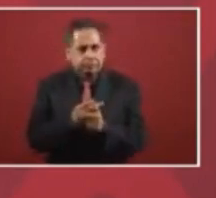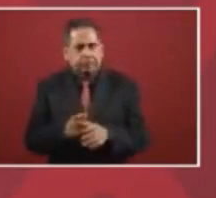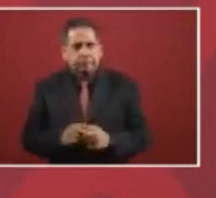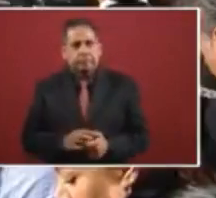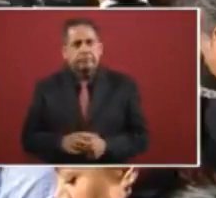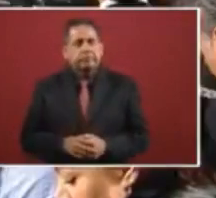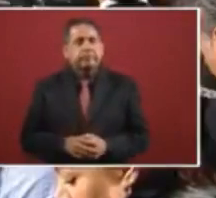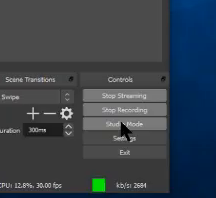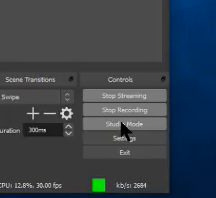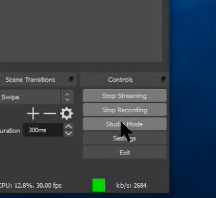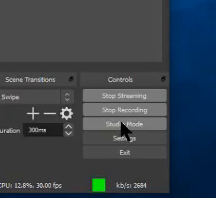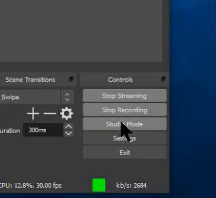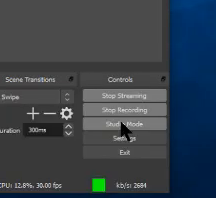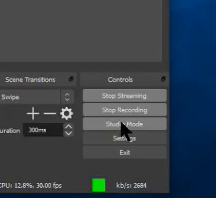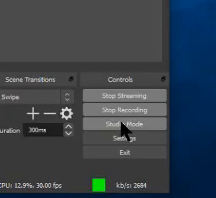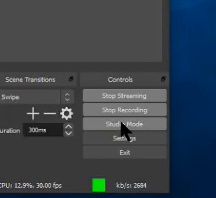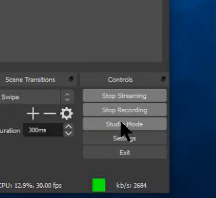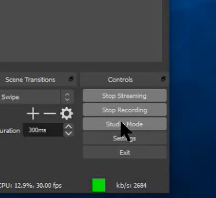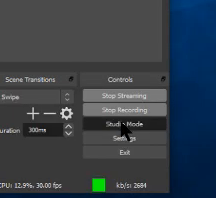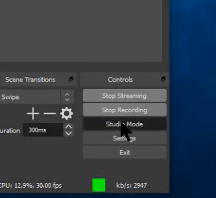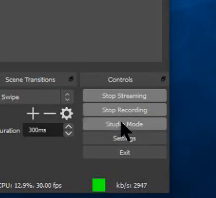and it means being patient.